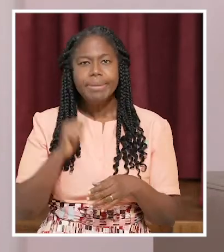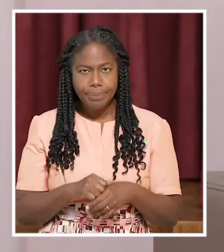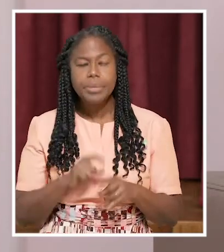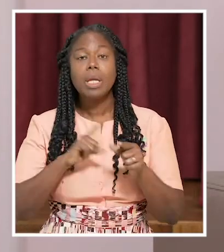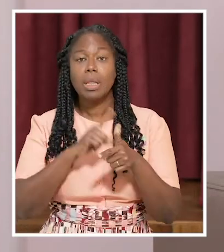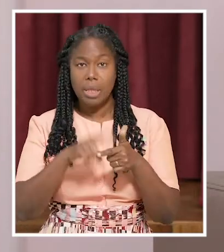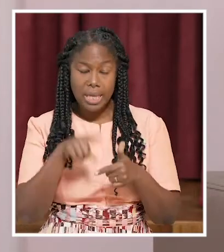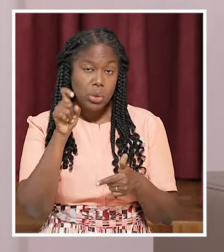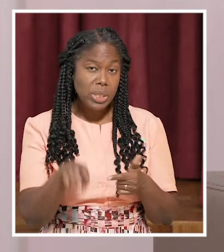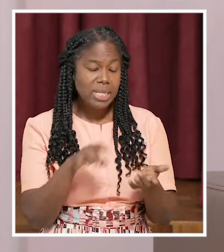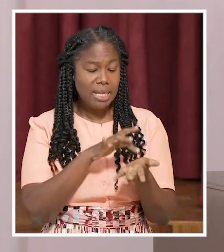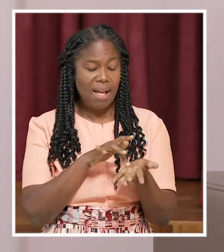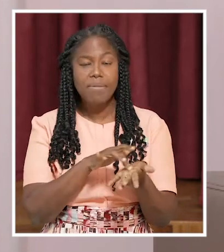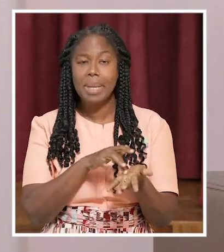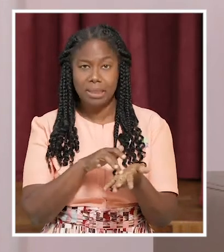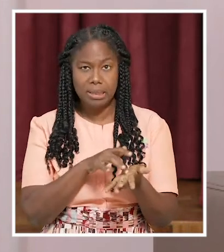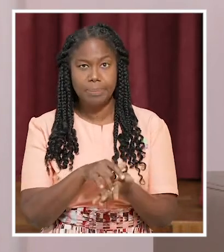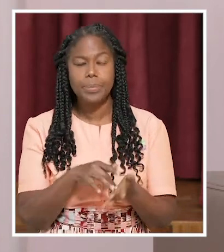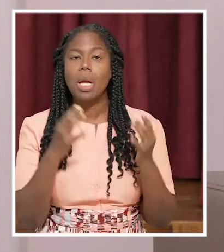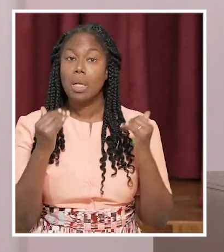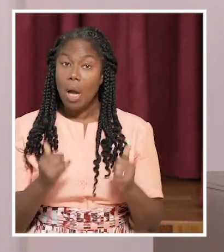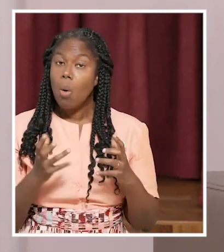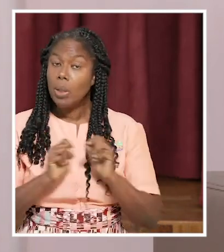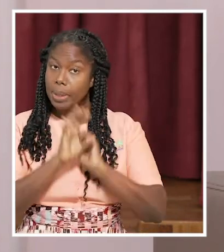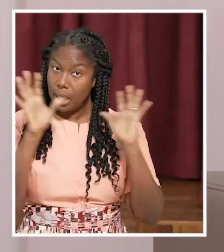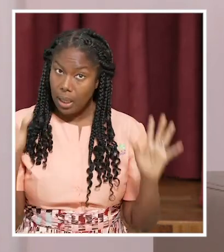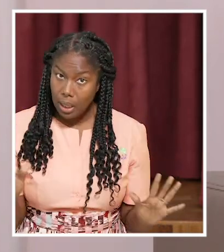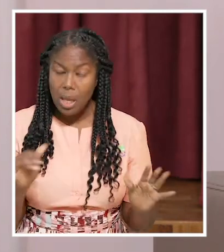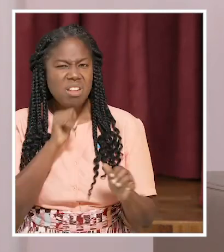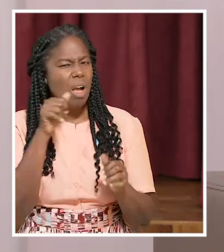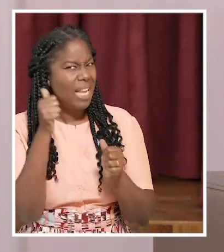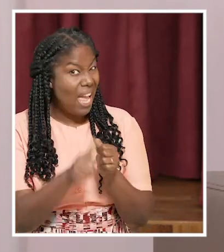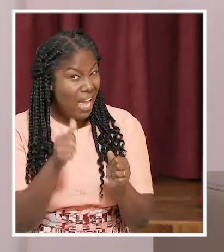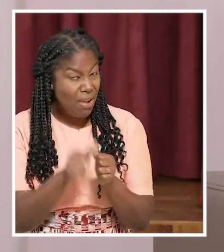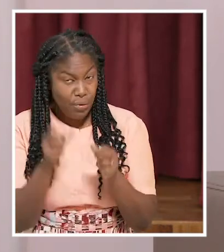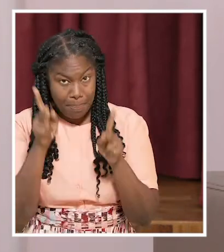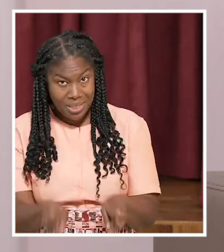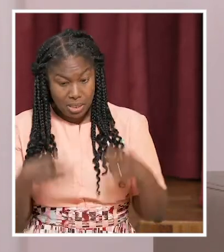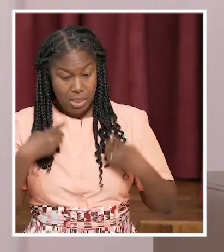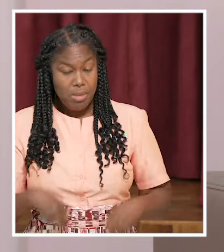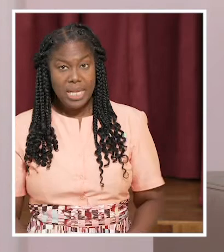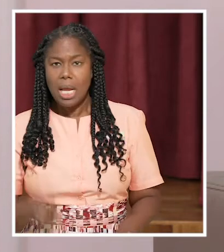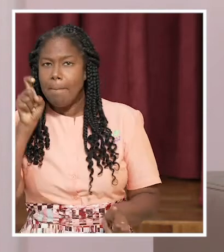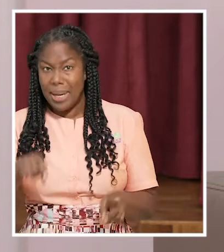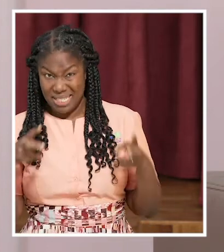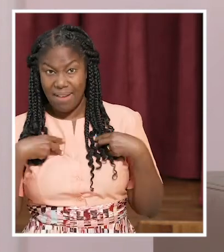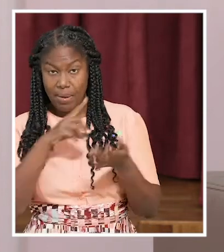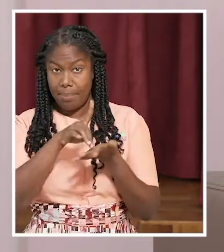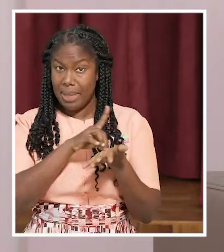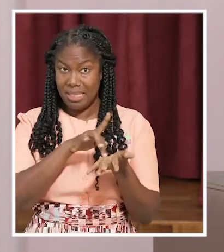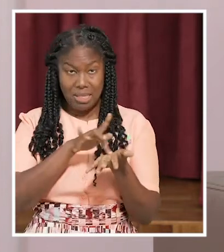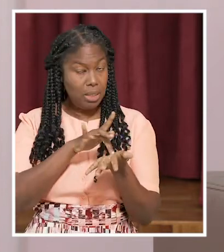that not every depressed person needs medication. During mild episodes of depression or even sometimes